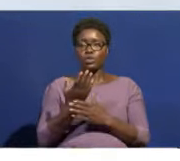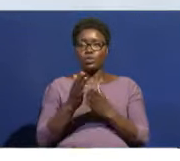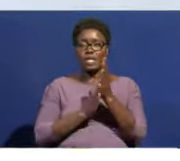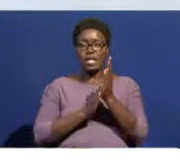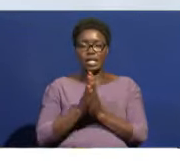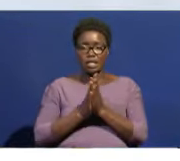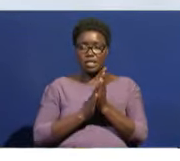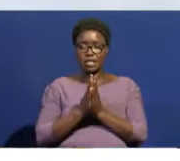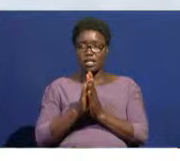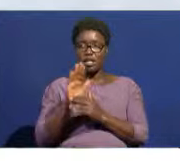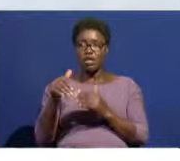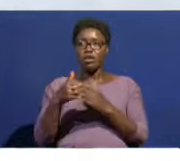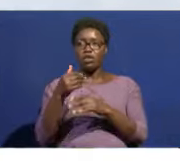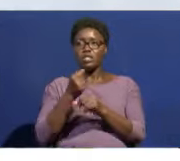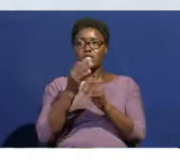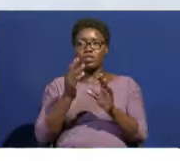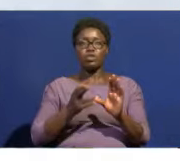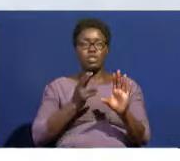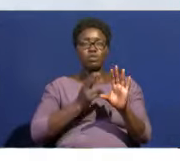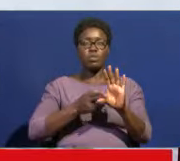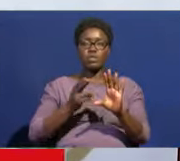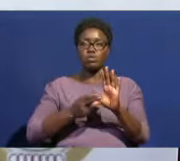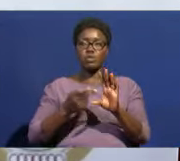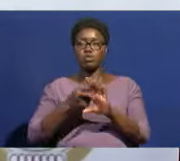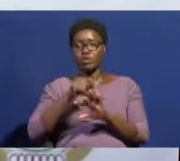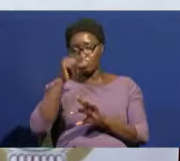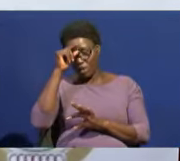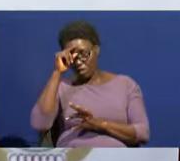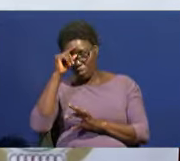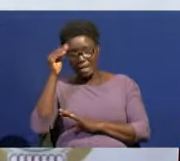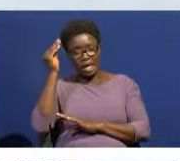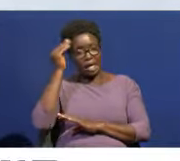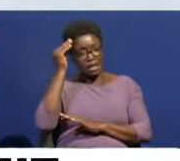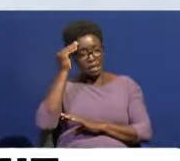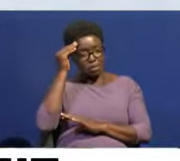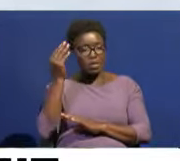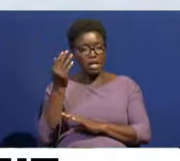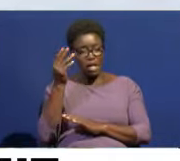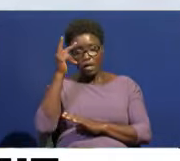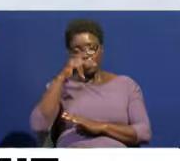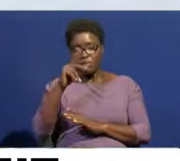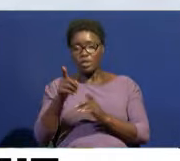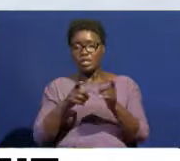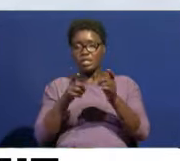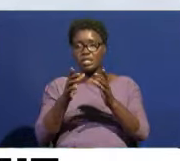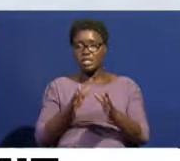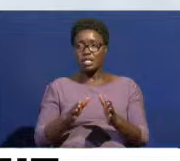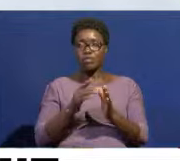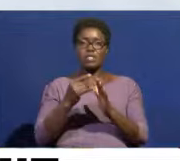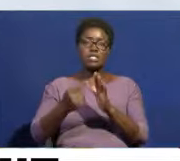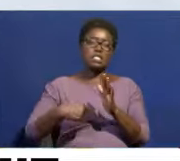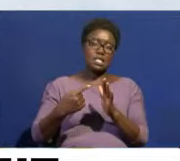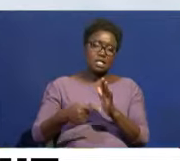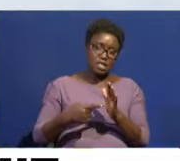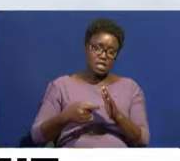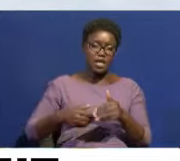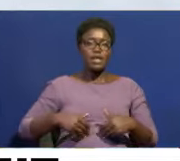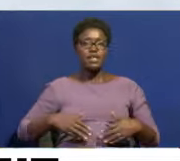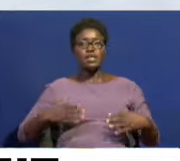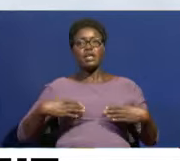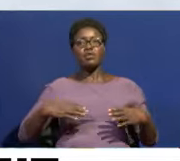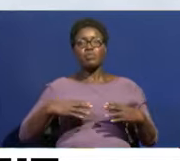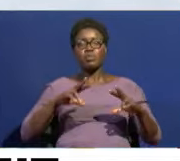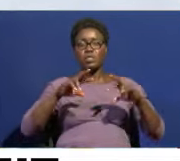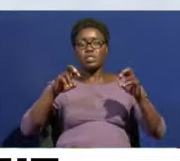this. For all stakeholders to participate, from government, academia, policy drivers, the industry, young people